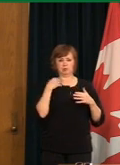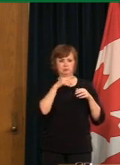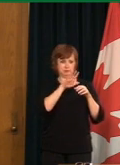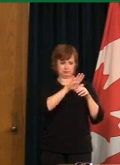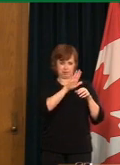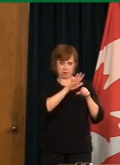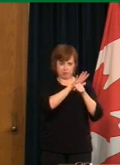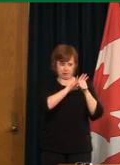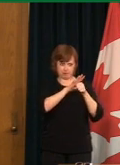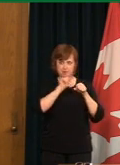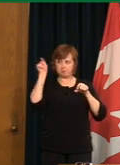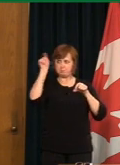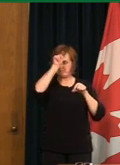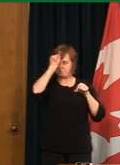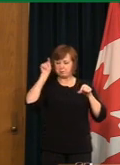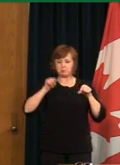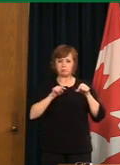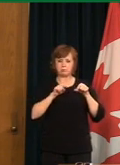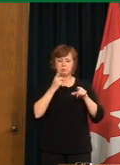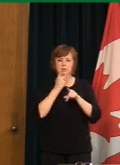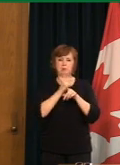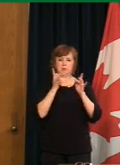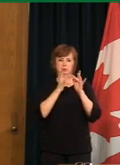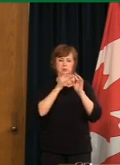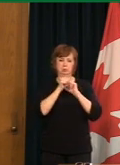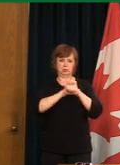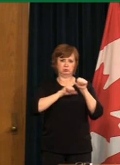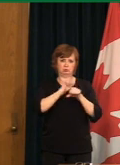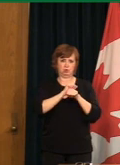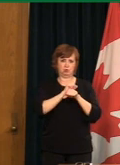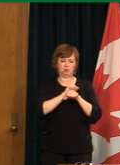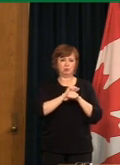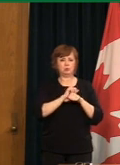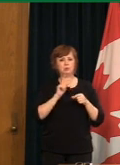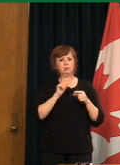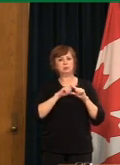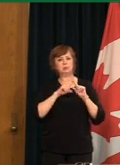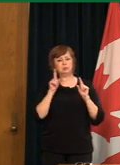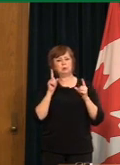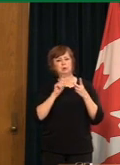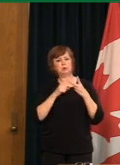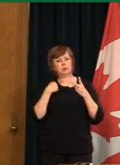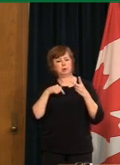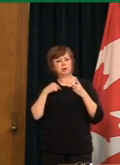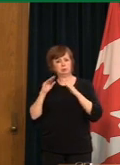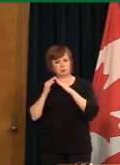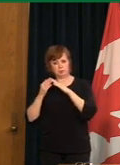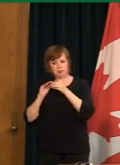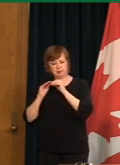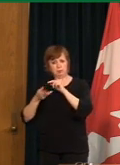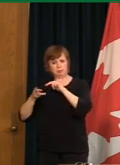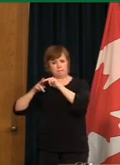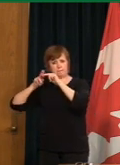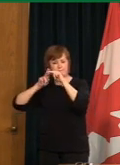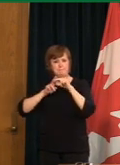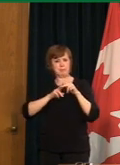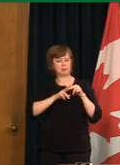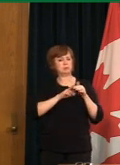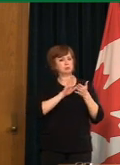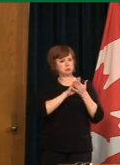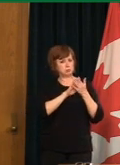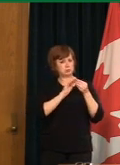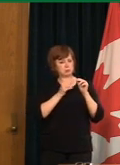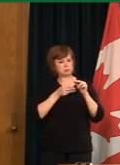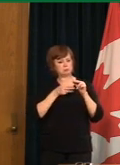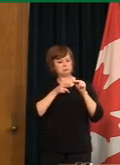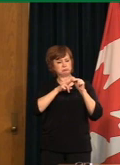process. I think despite increasing community transmission levels and a number of cases arriving in our schools due